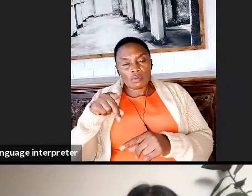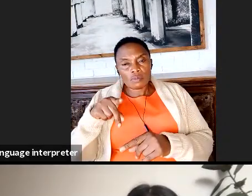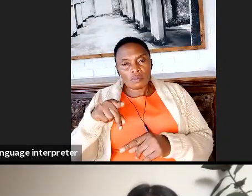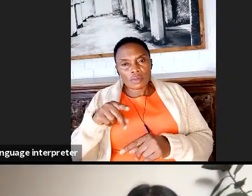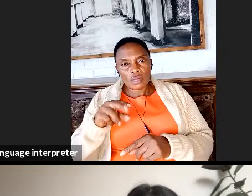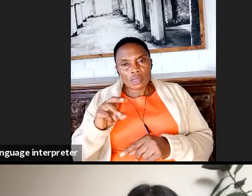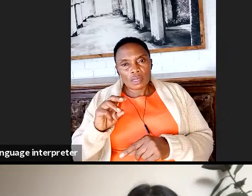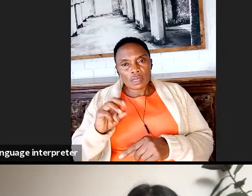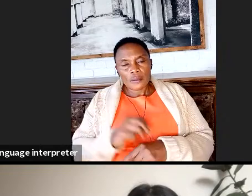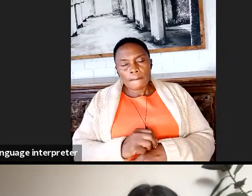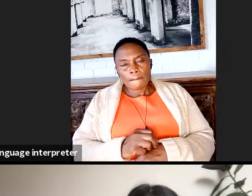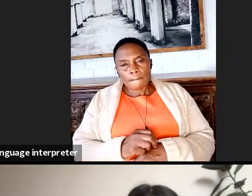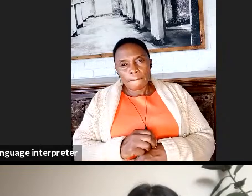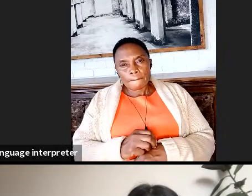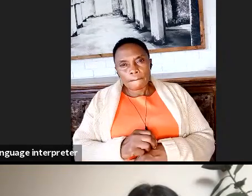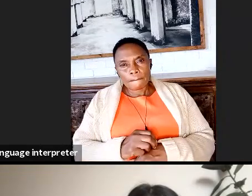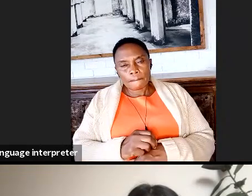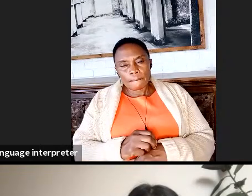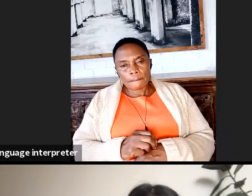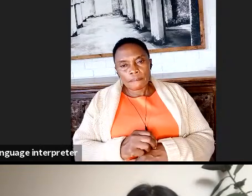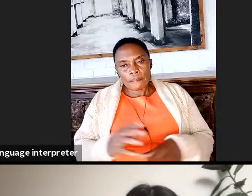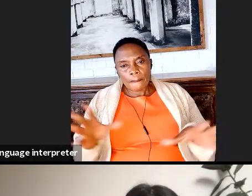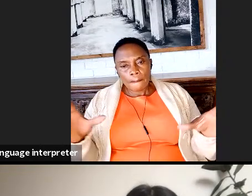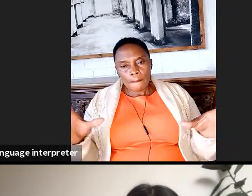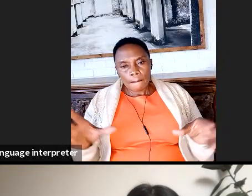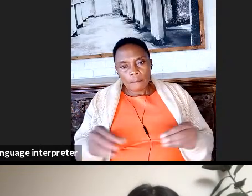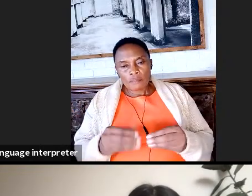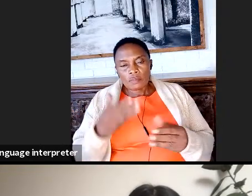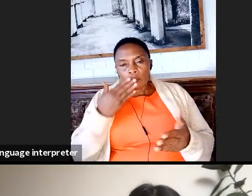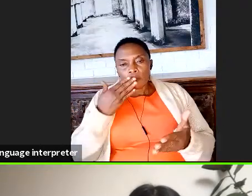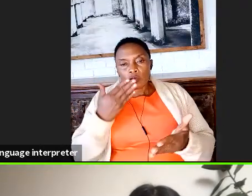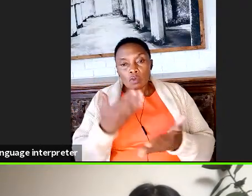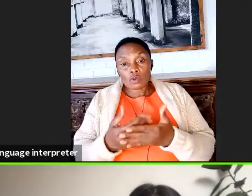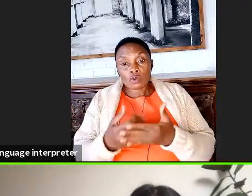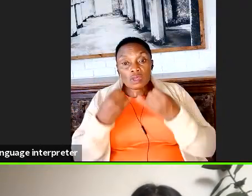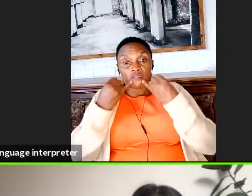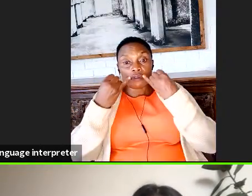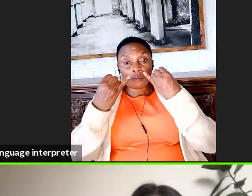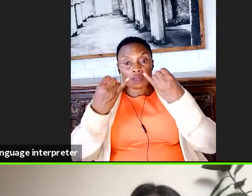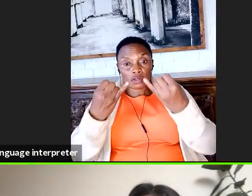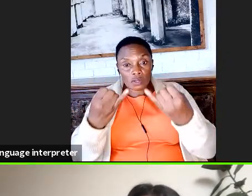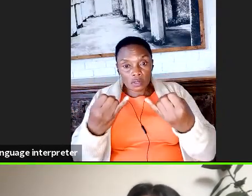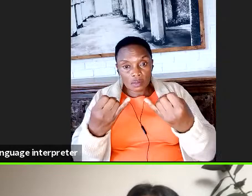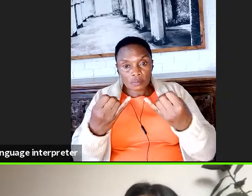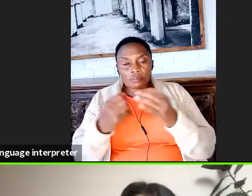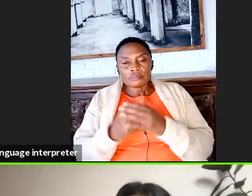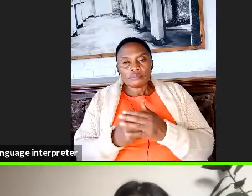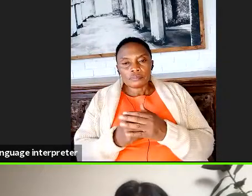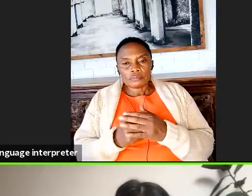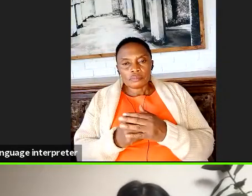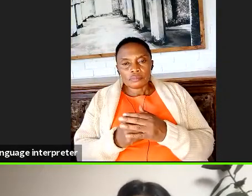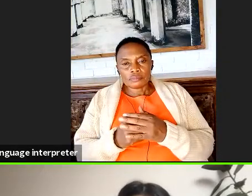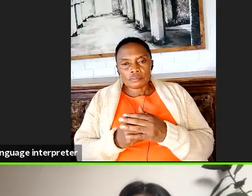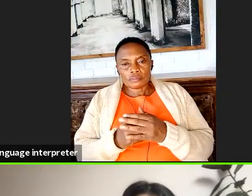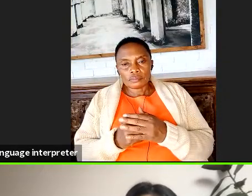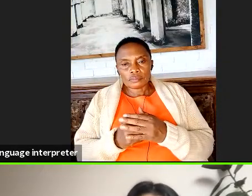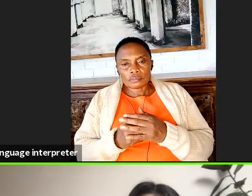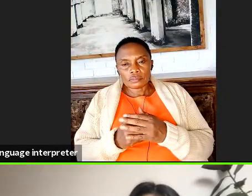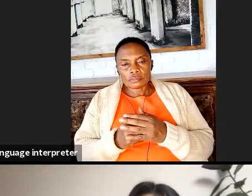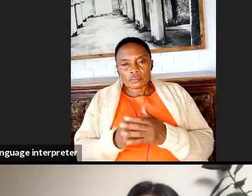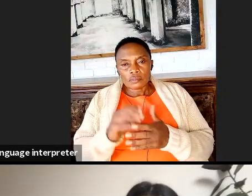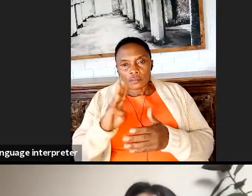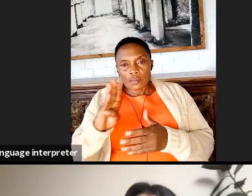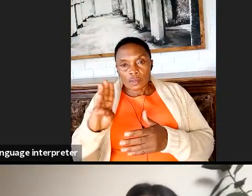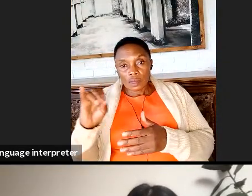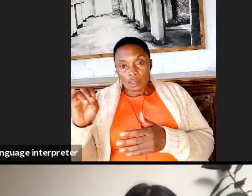Well, I think in Sierra Leone, the good news is that I mean, the cybersecurity bill, which was one